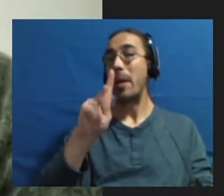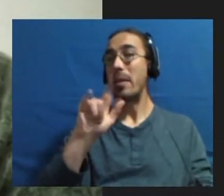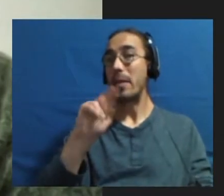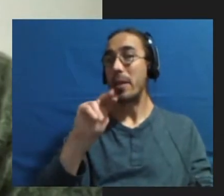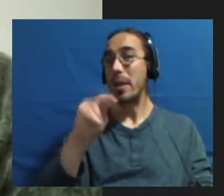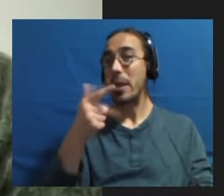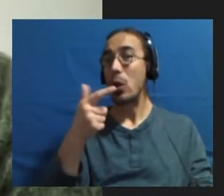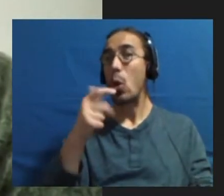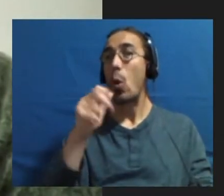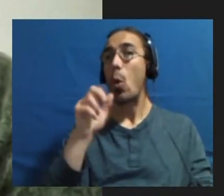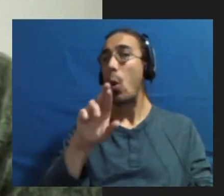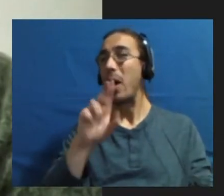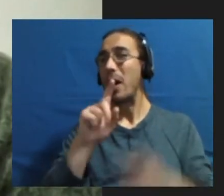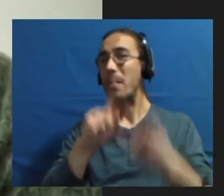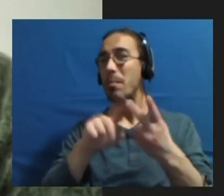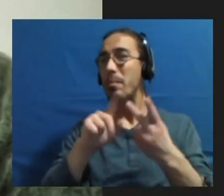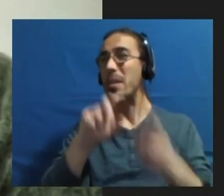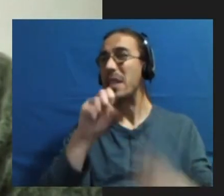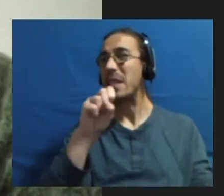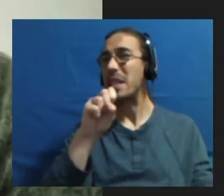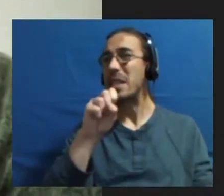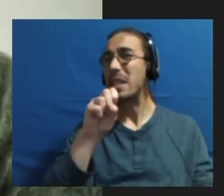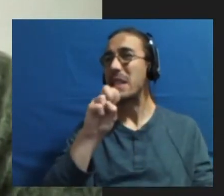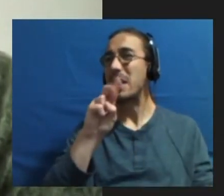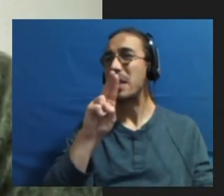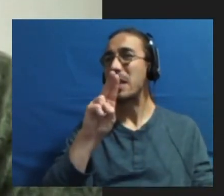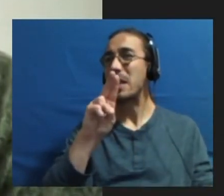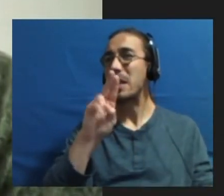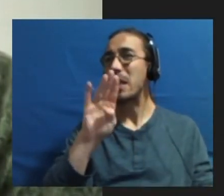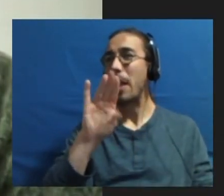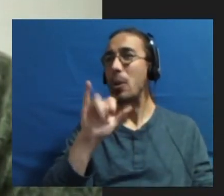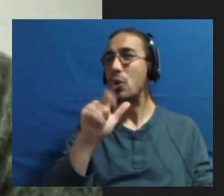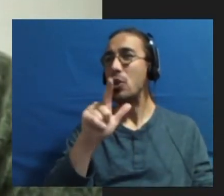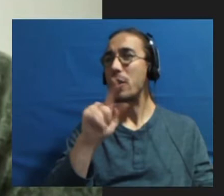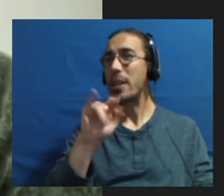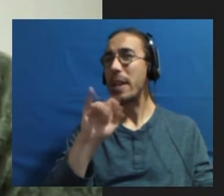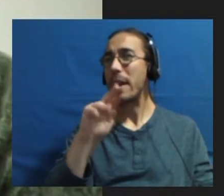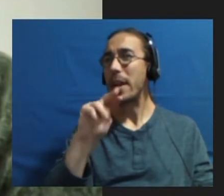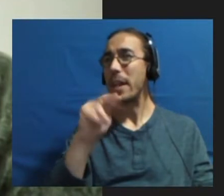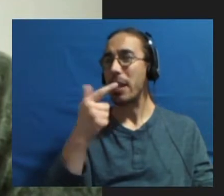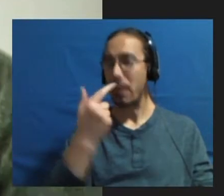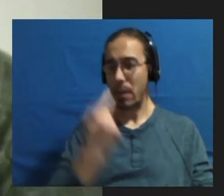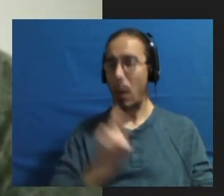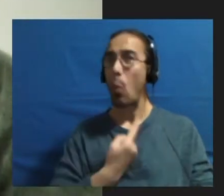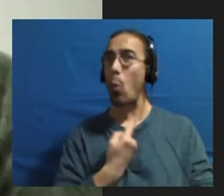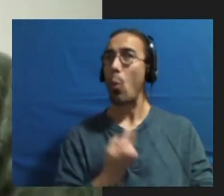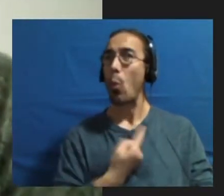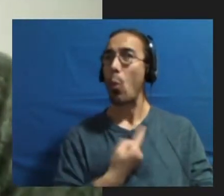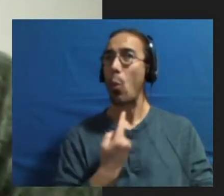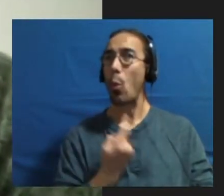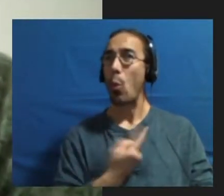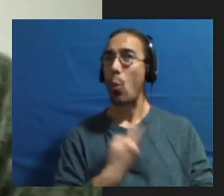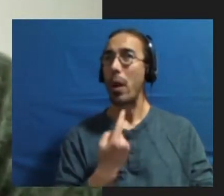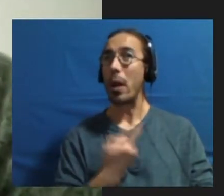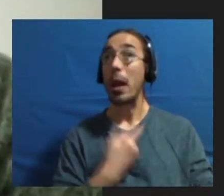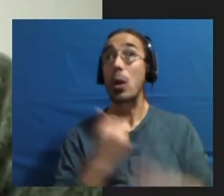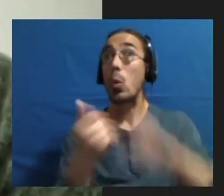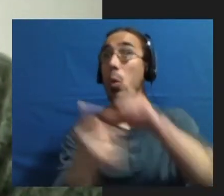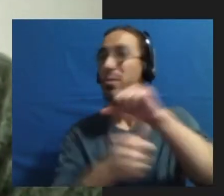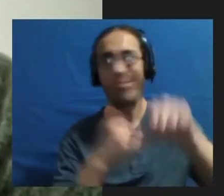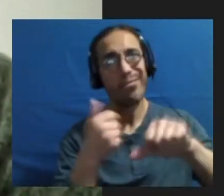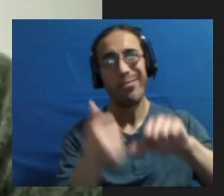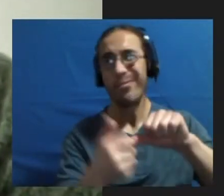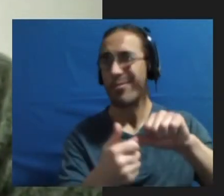subjugating oneself to a sort of social adaptation, I